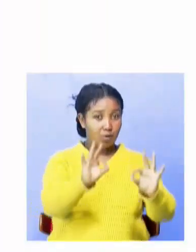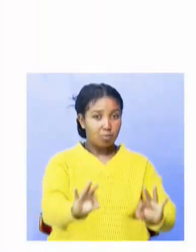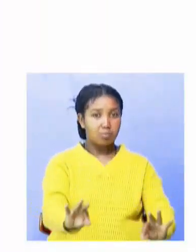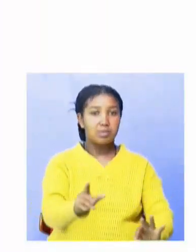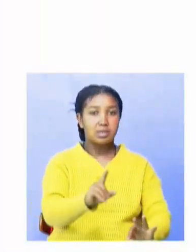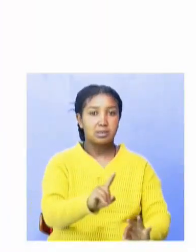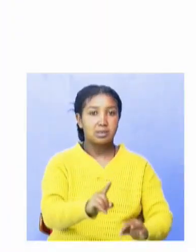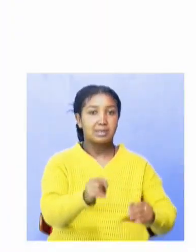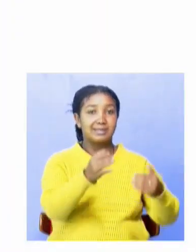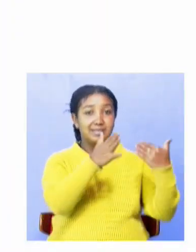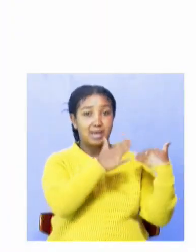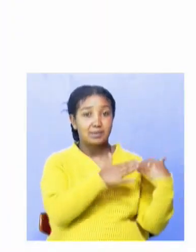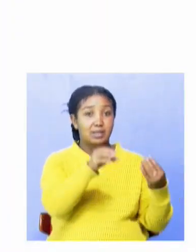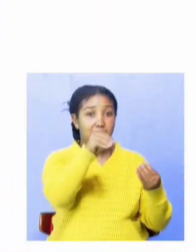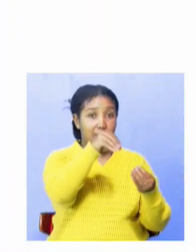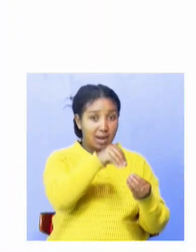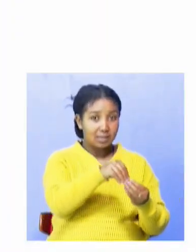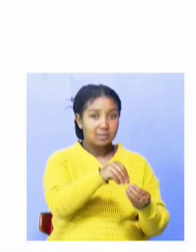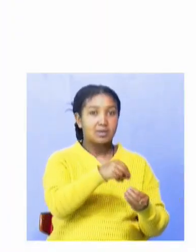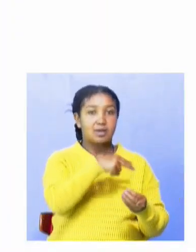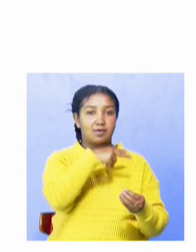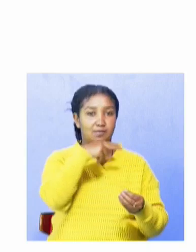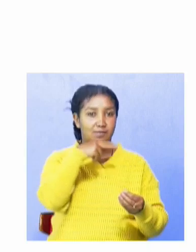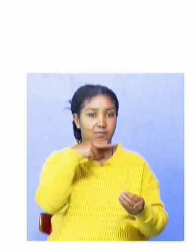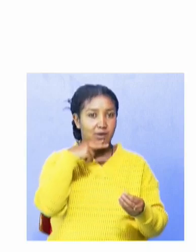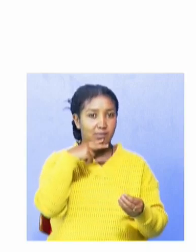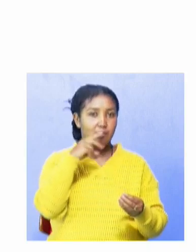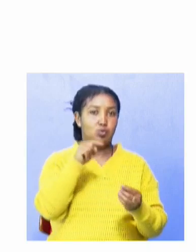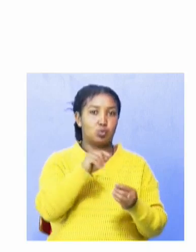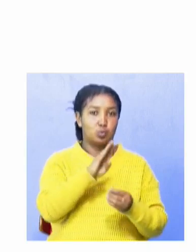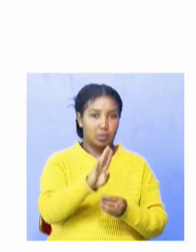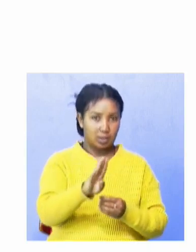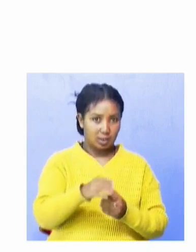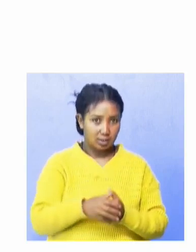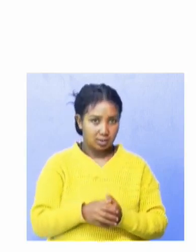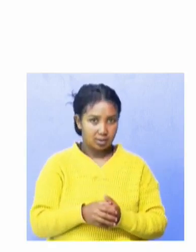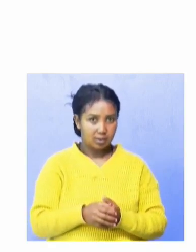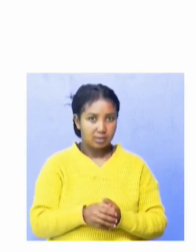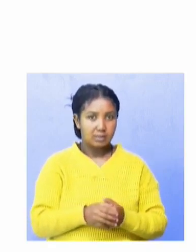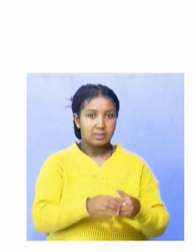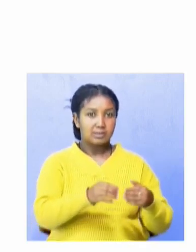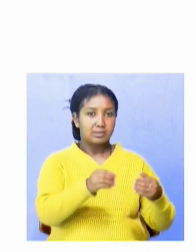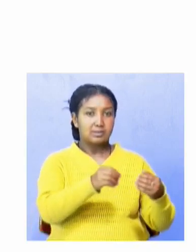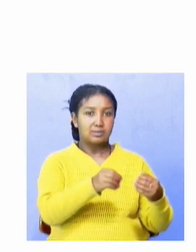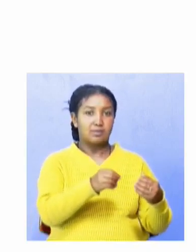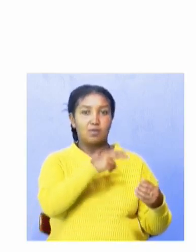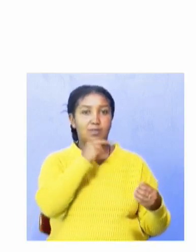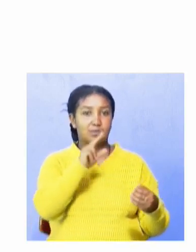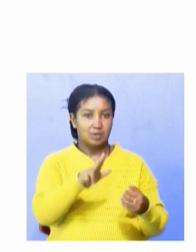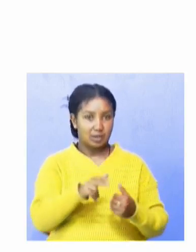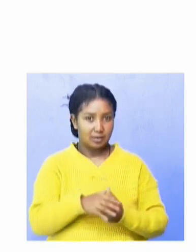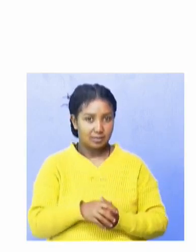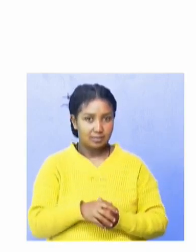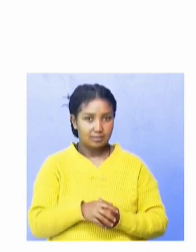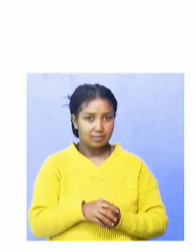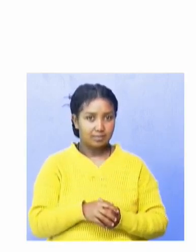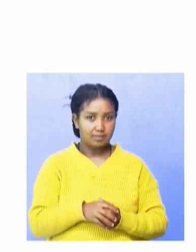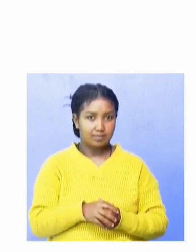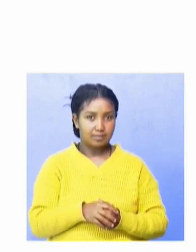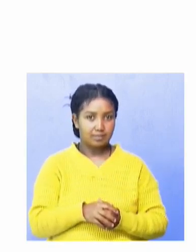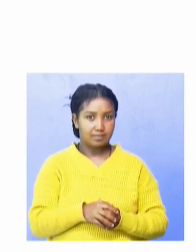be subject plus verb 2. Subject plus verb 2.